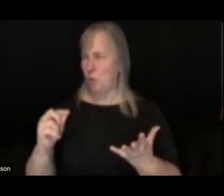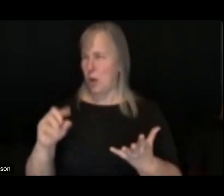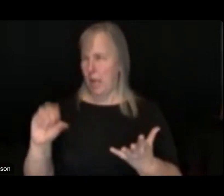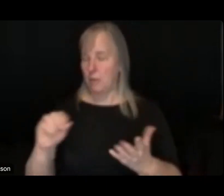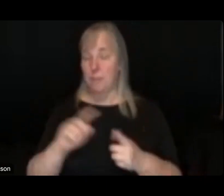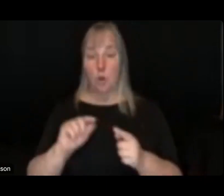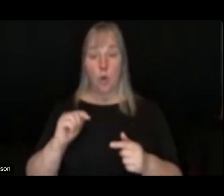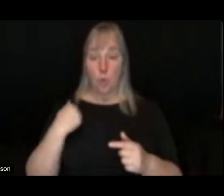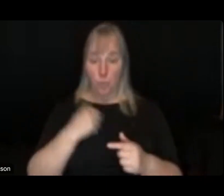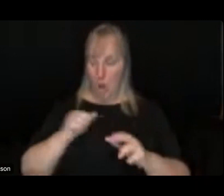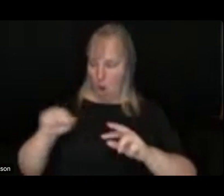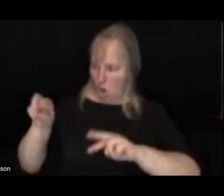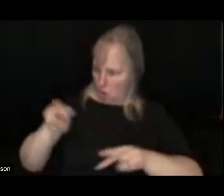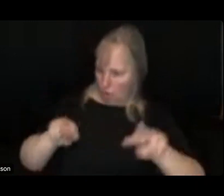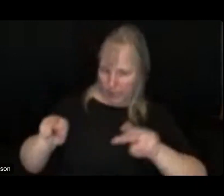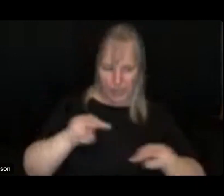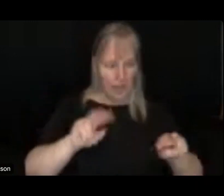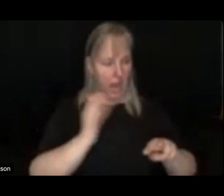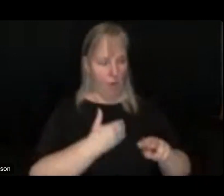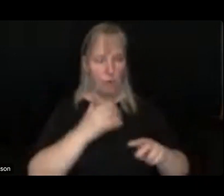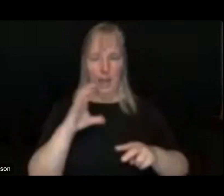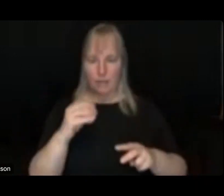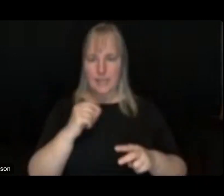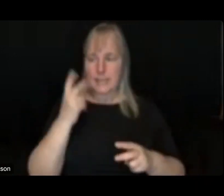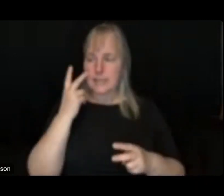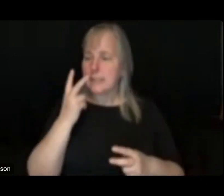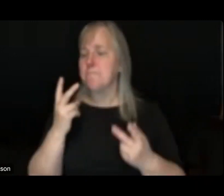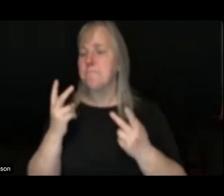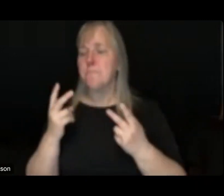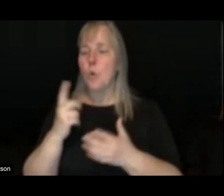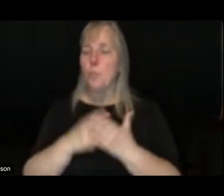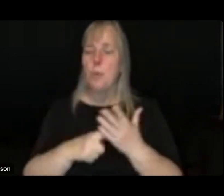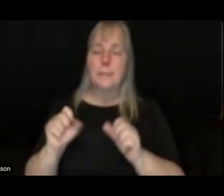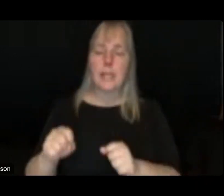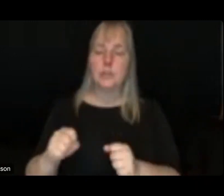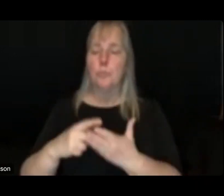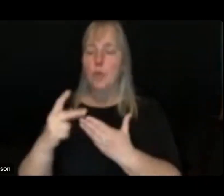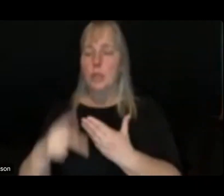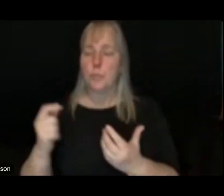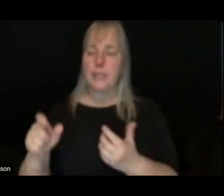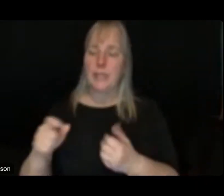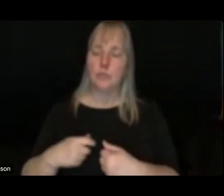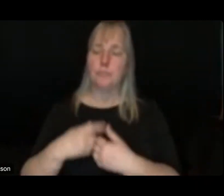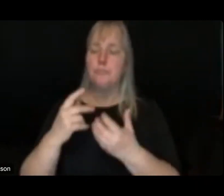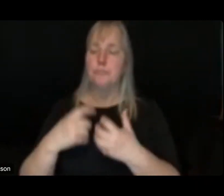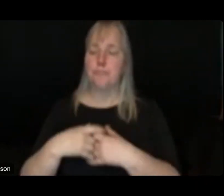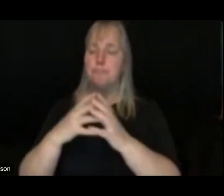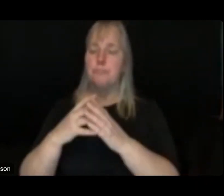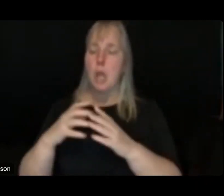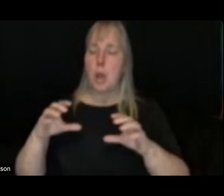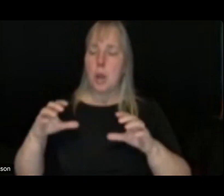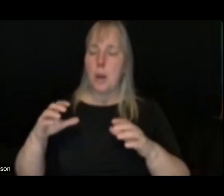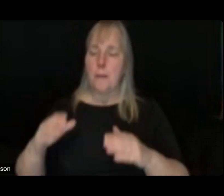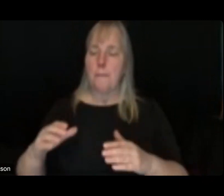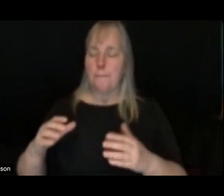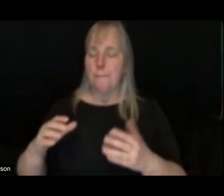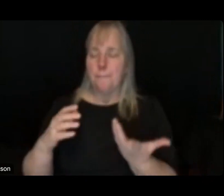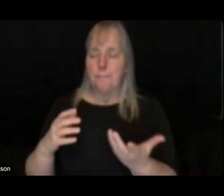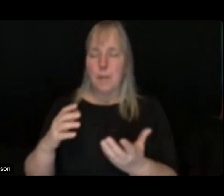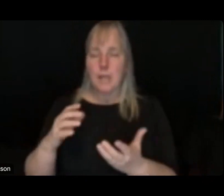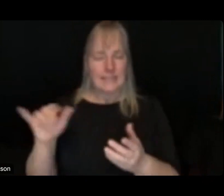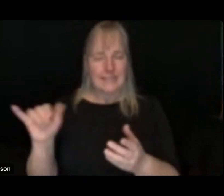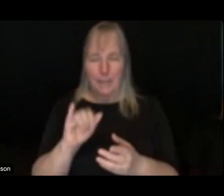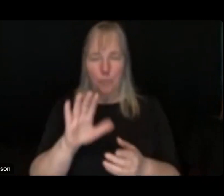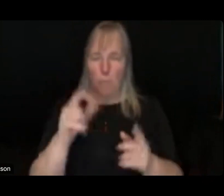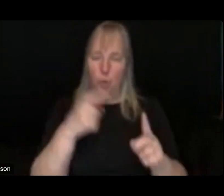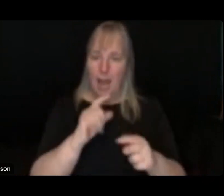what is the potential? What are the projects that we need to put up for? To your point, how can we elevate this region, right? And so